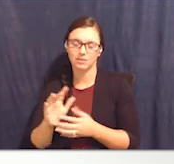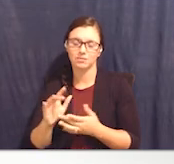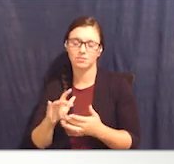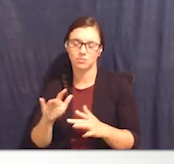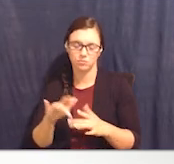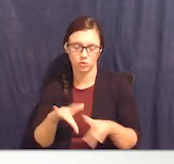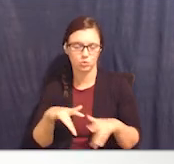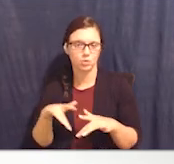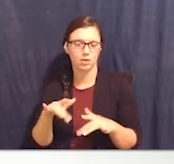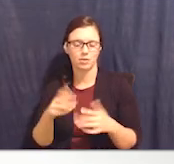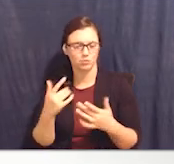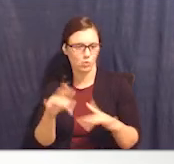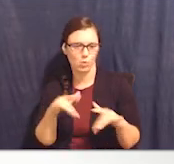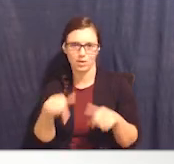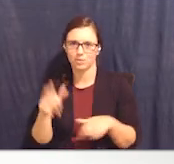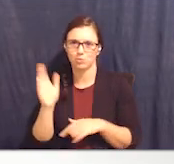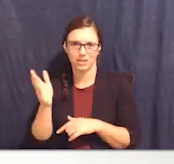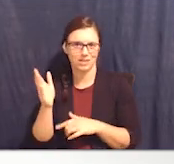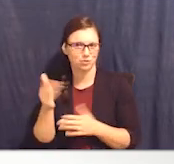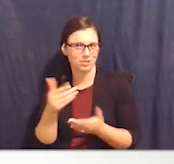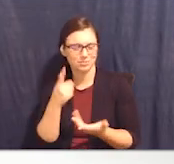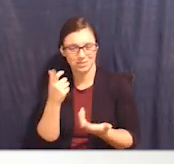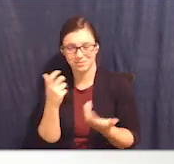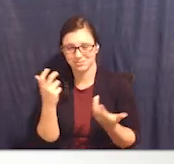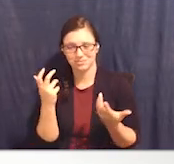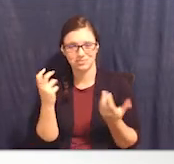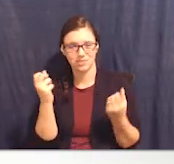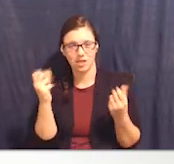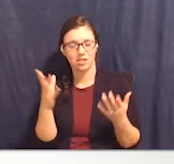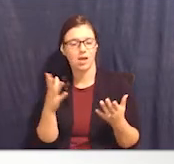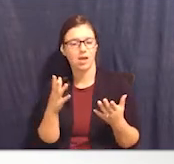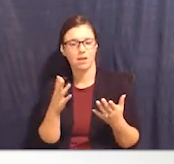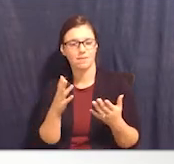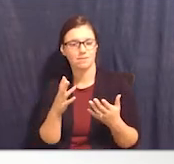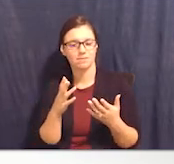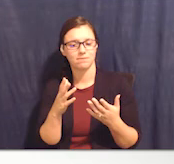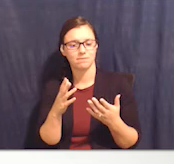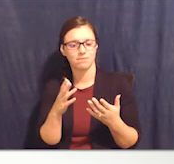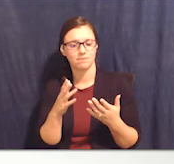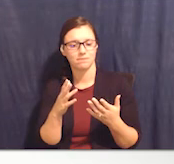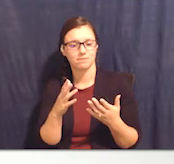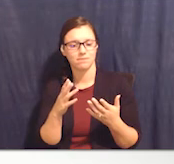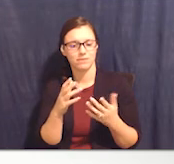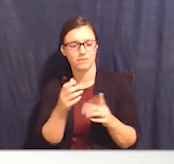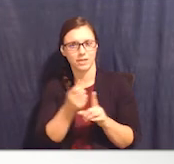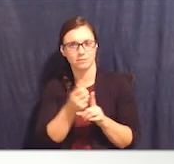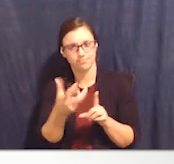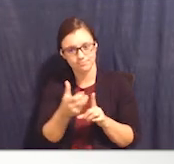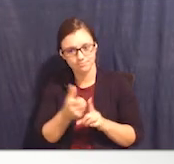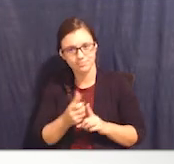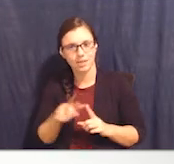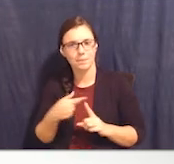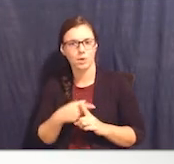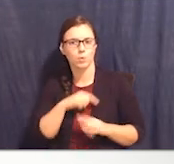fcsua@ucf.edu, an easy way to contact any of us, or you see our phone number